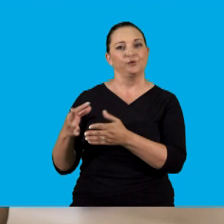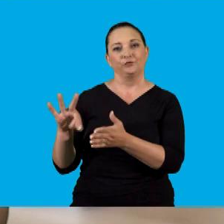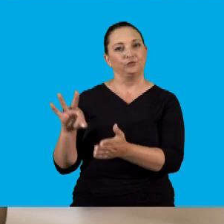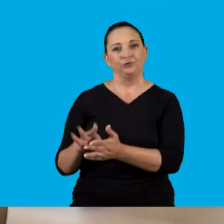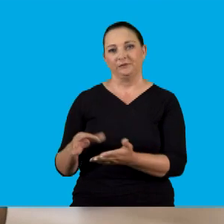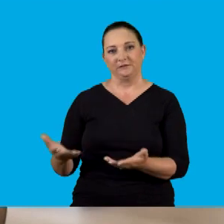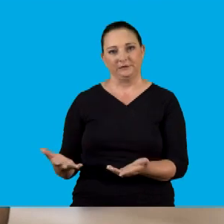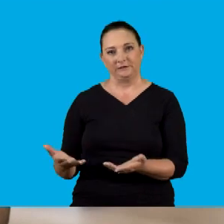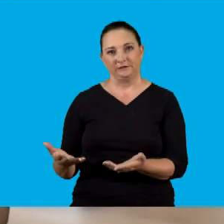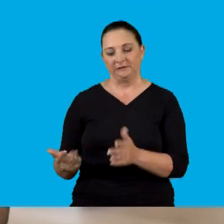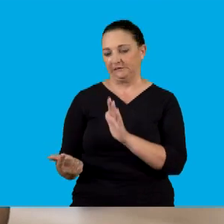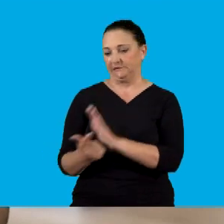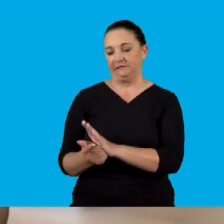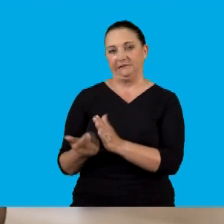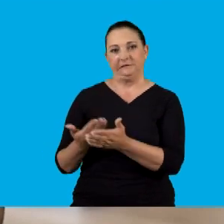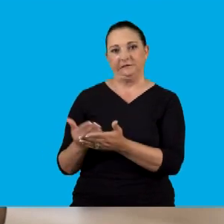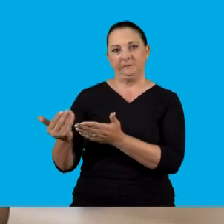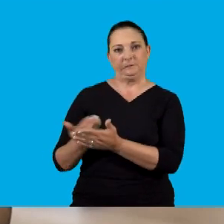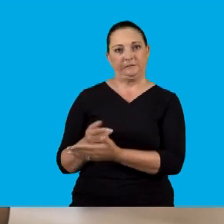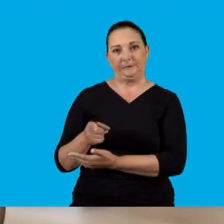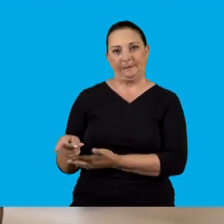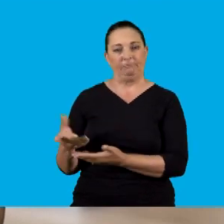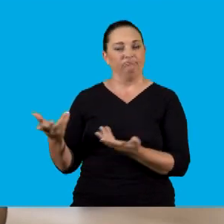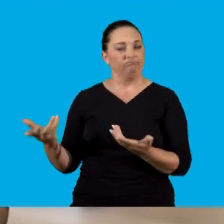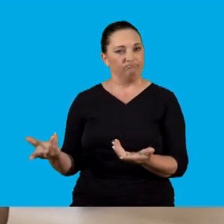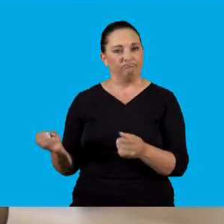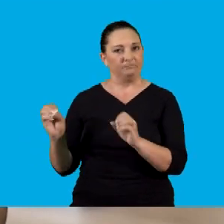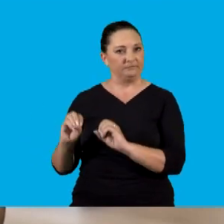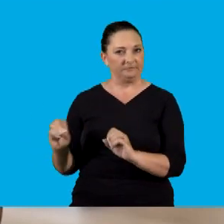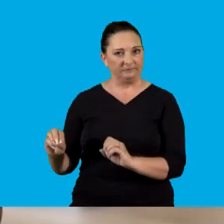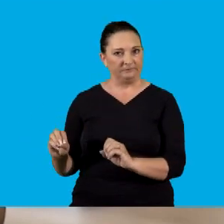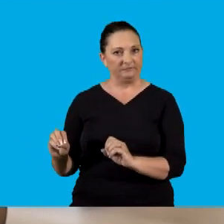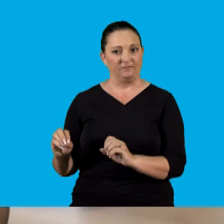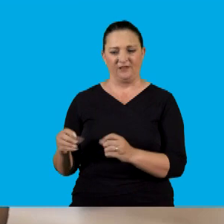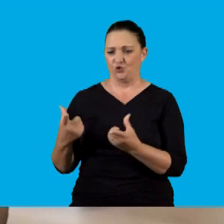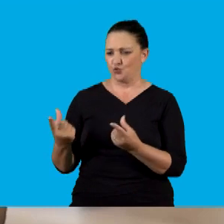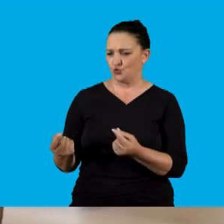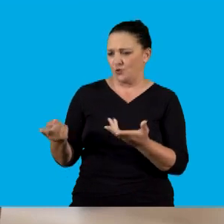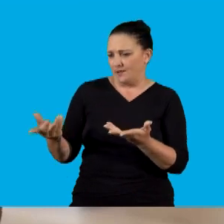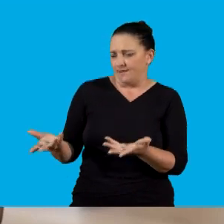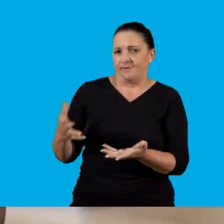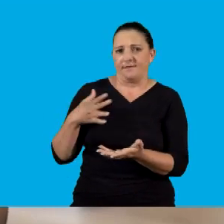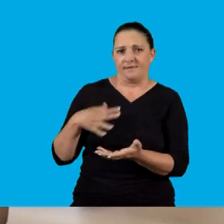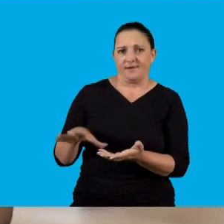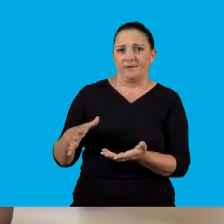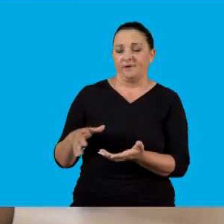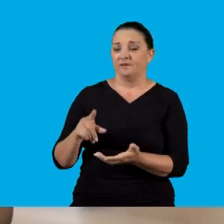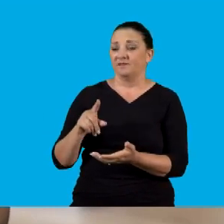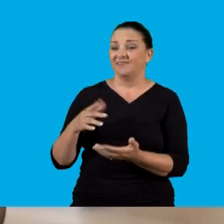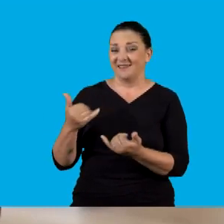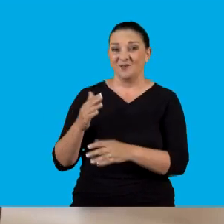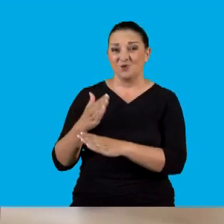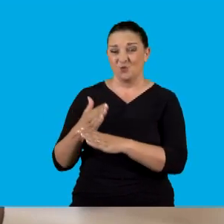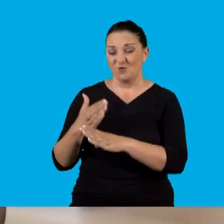registered. So there is no legislation that governs those businesses. So they do as they please. They exploit workers